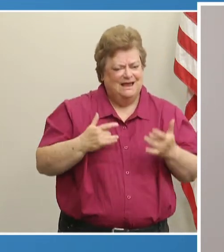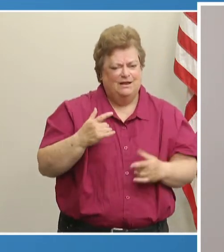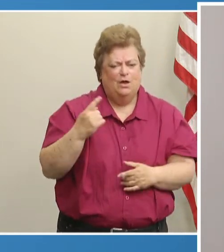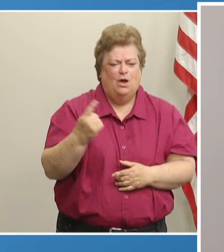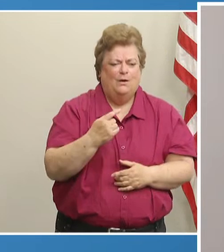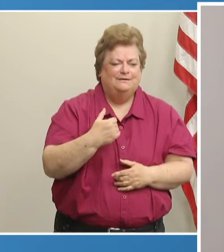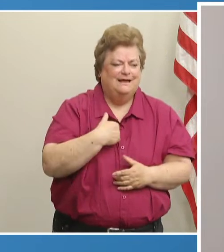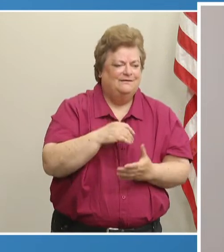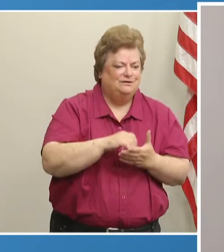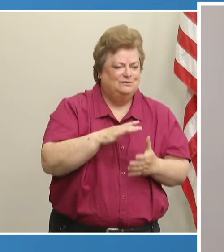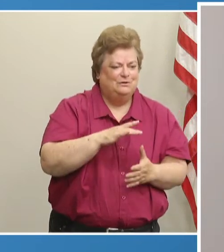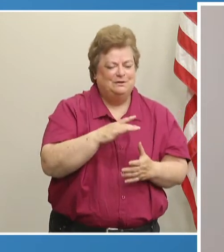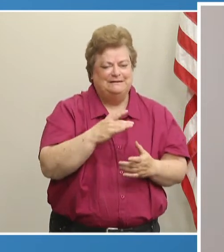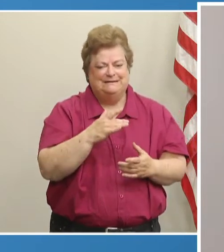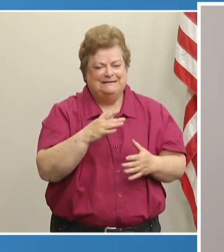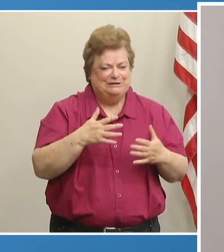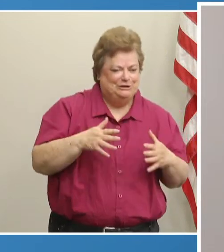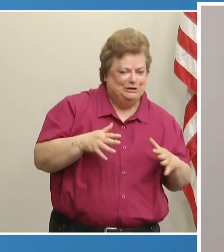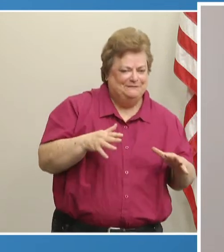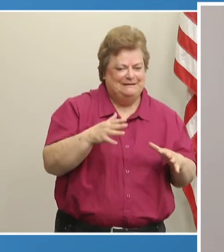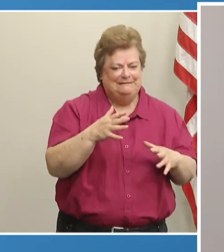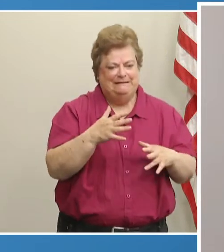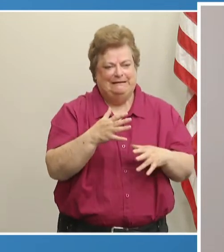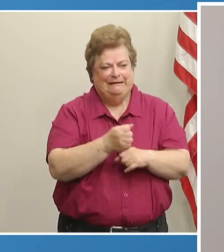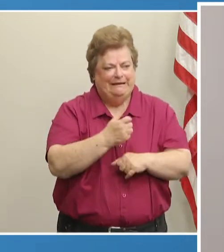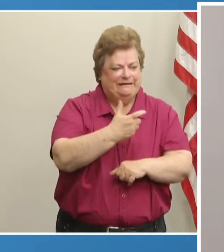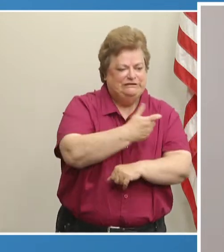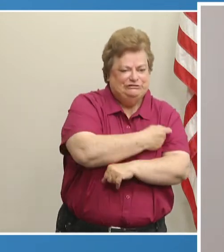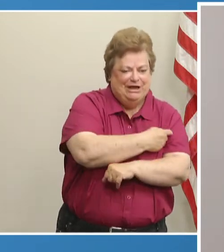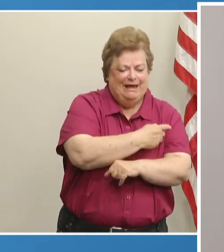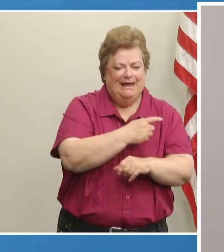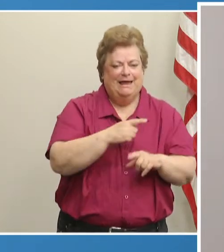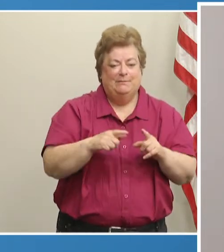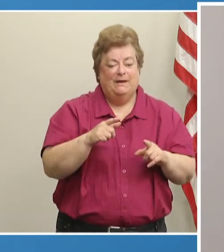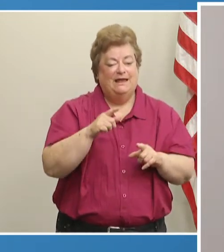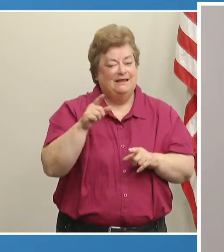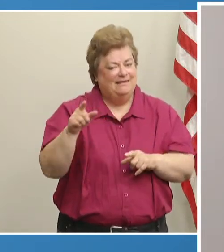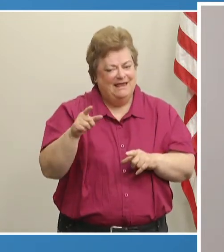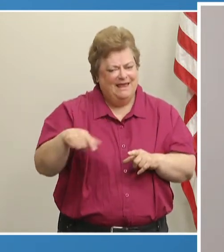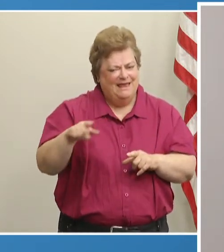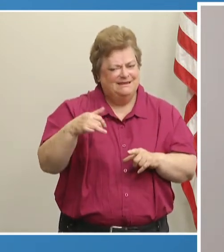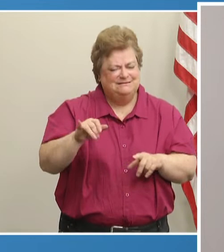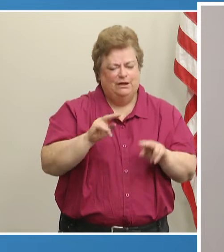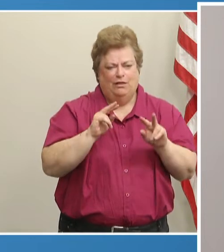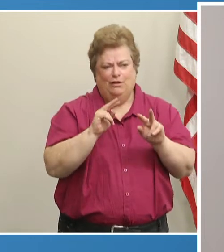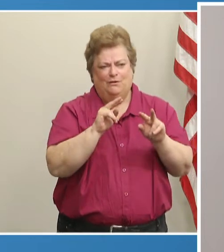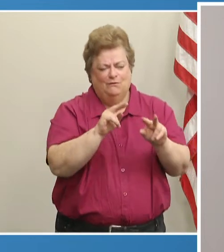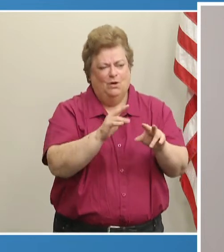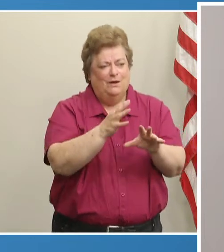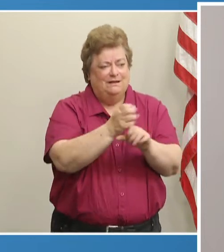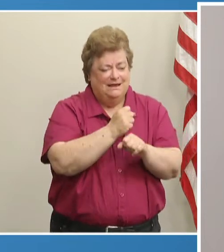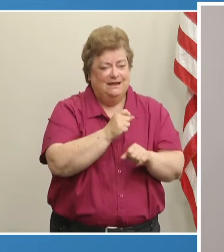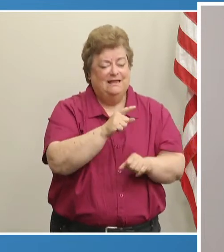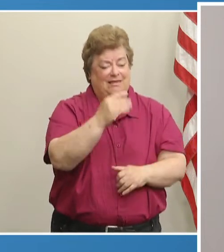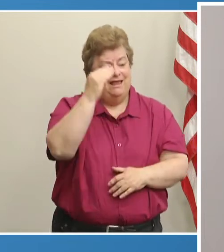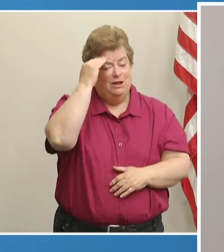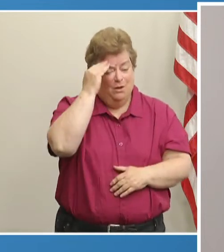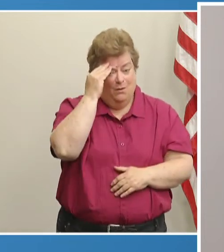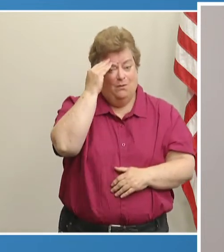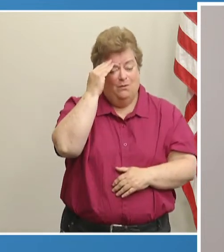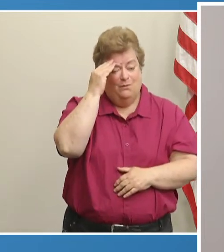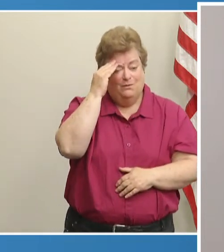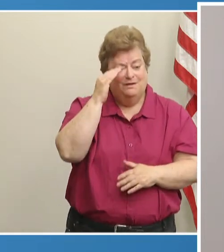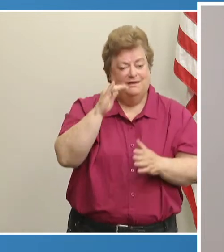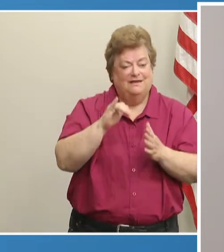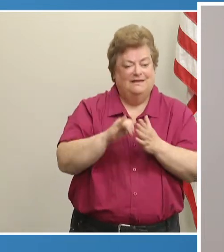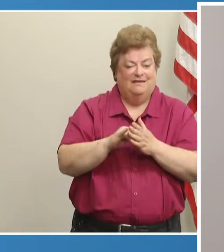student nervousness about getting a shot, but for the most part, they were looking forward to the event, and certainly they know, as